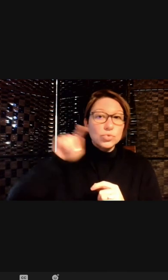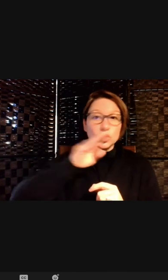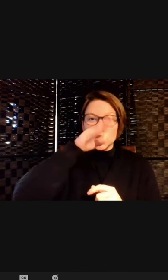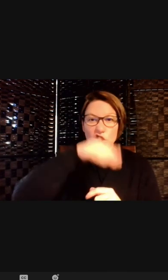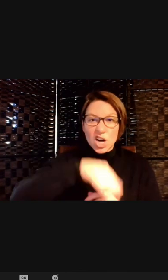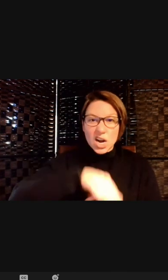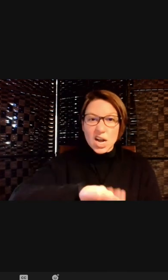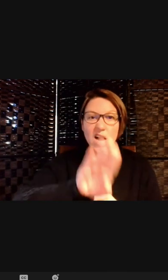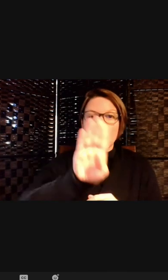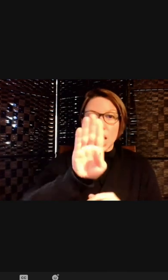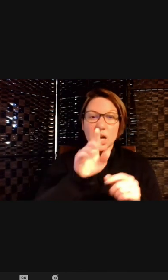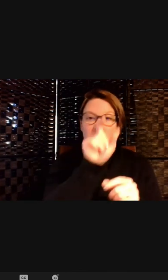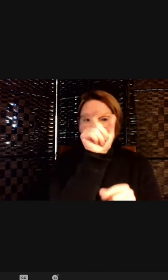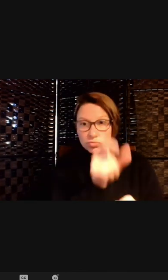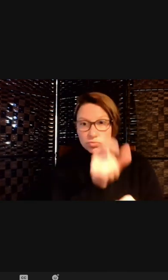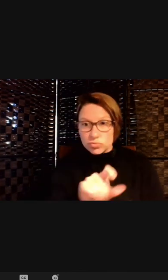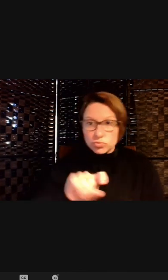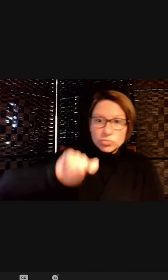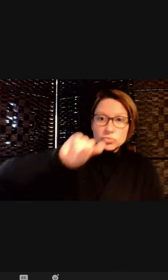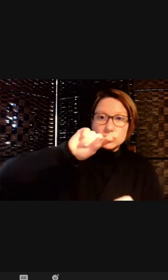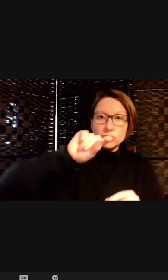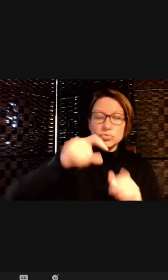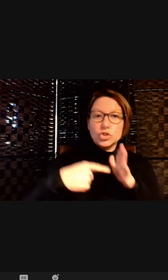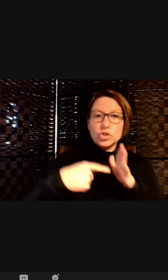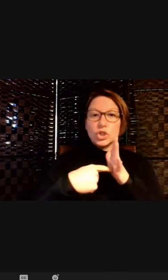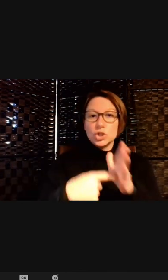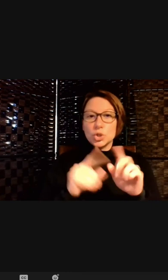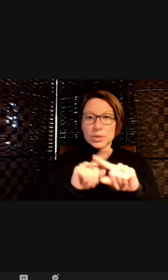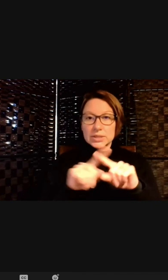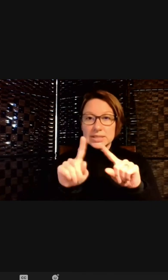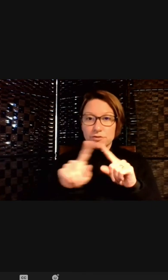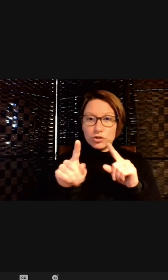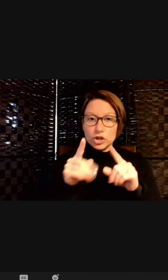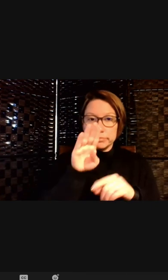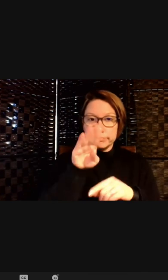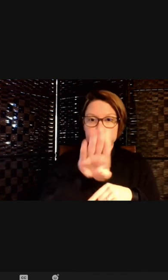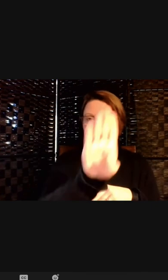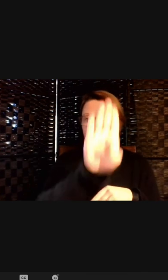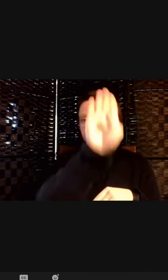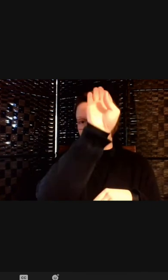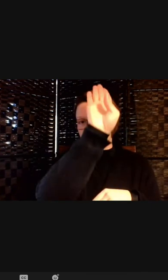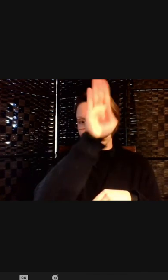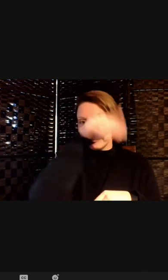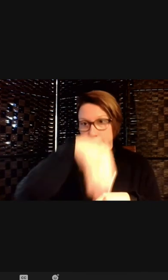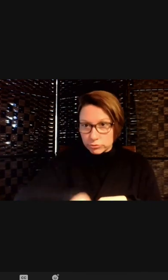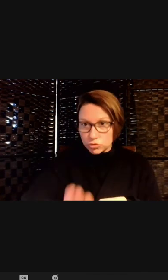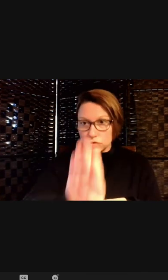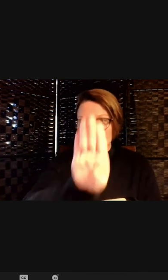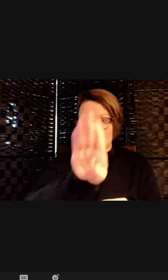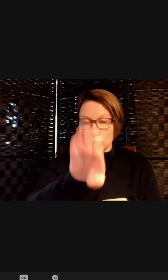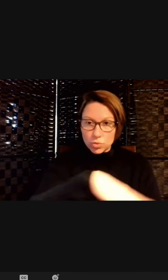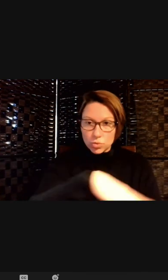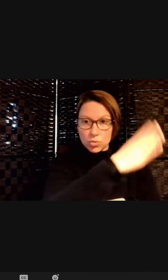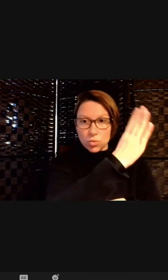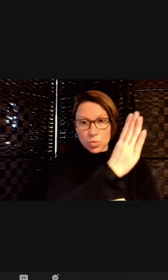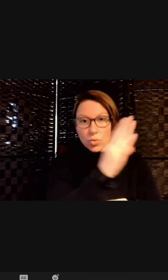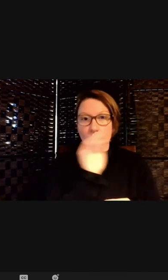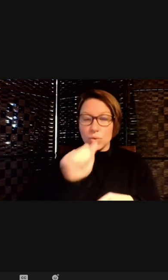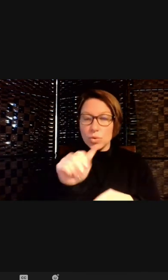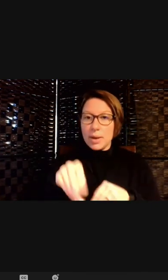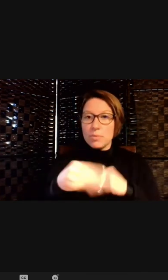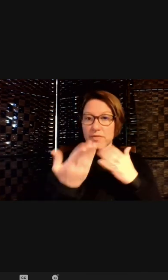actually show different directions the trunk might be pointed in. And so this would be one way that you could provide access to them.